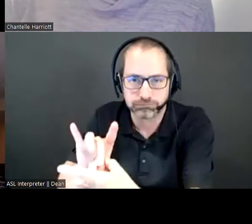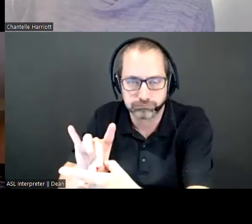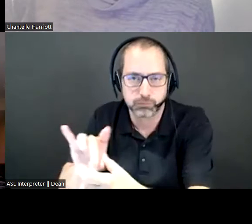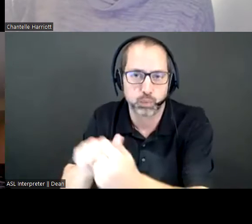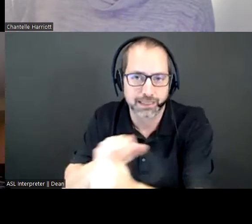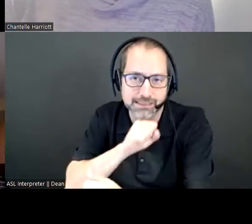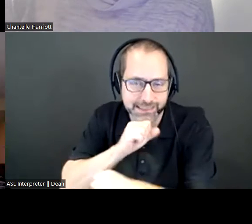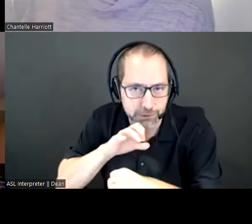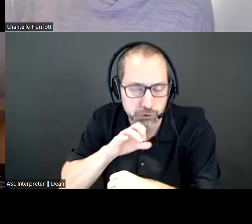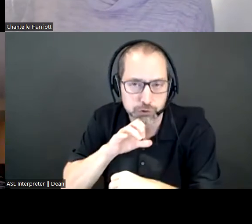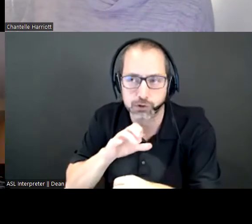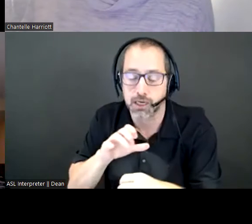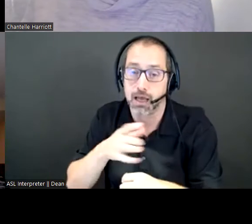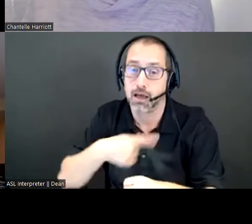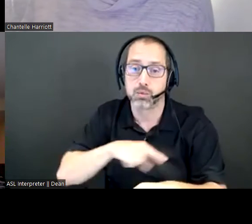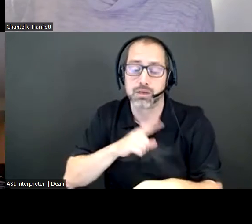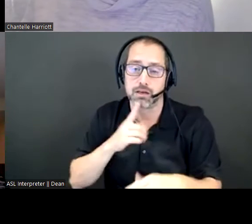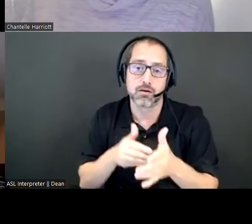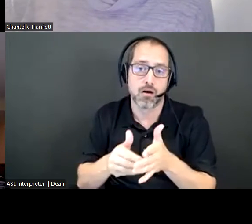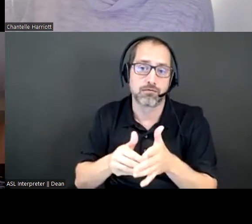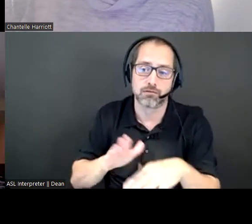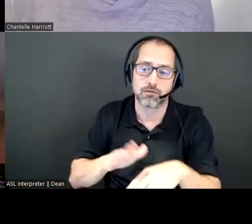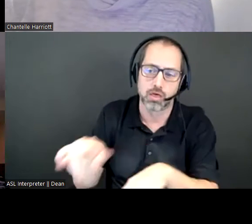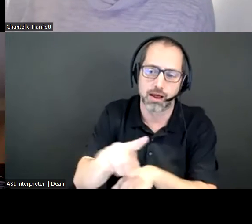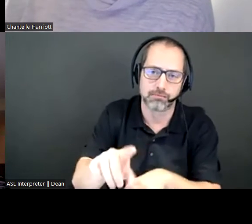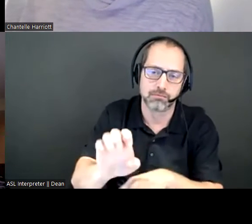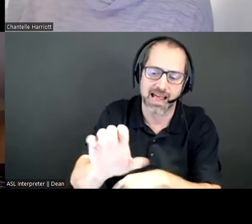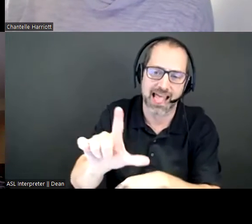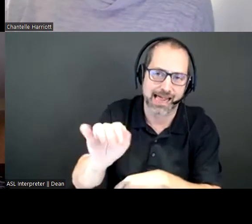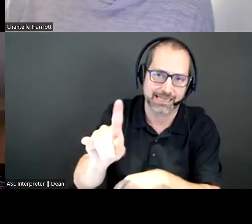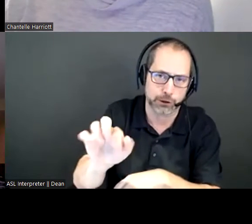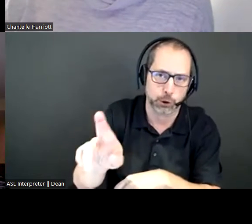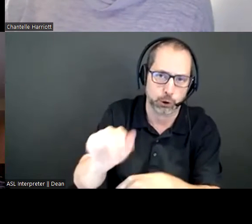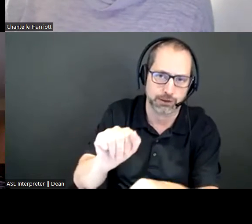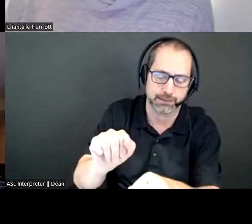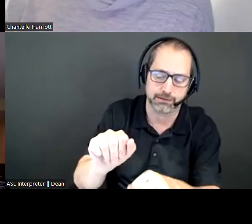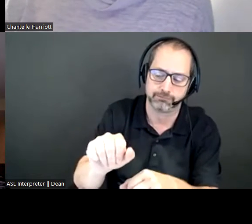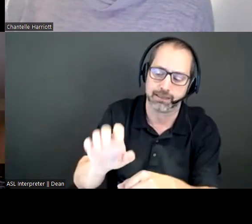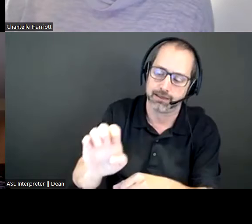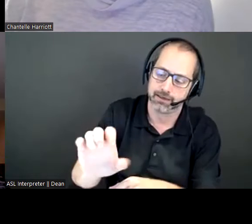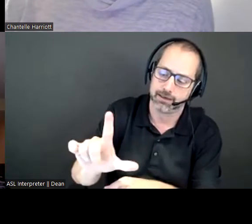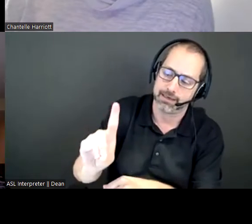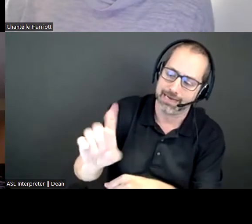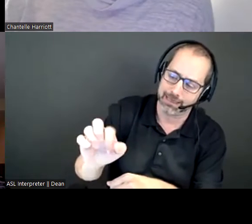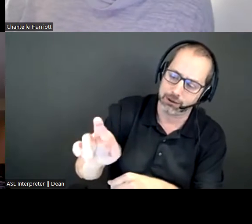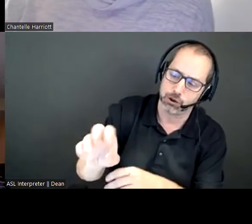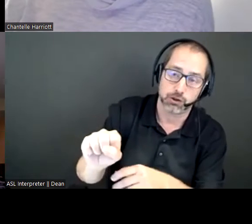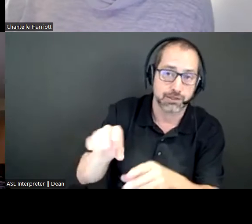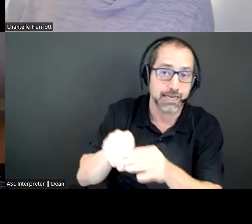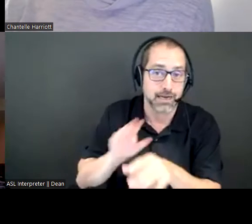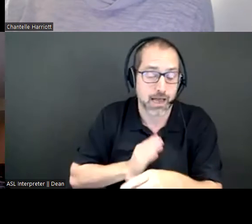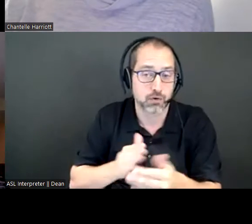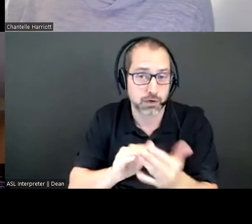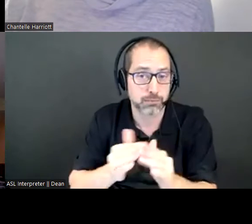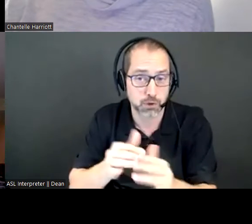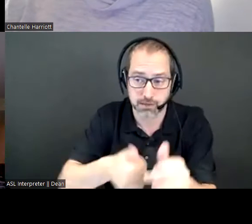seniors, and we call a lot our elders, but mostly when we're talking, because elders in our community is